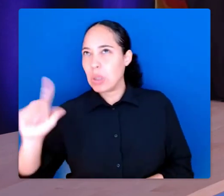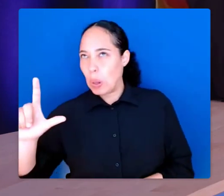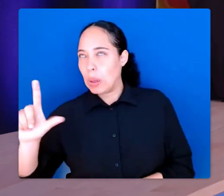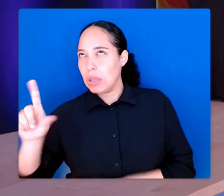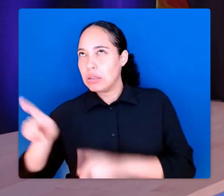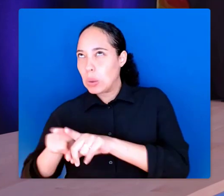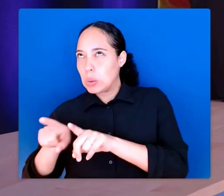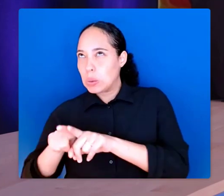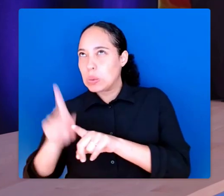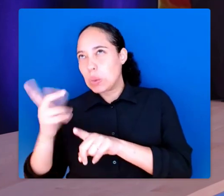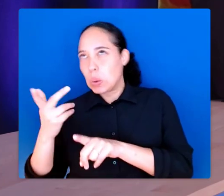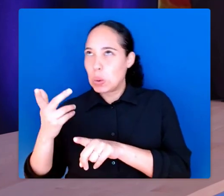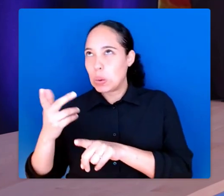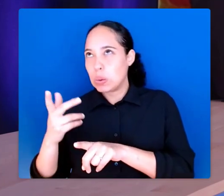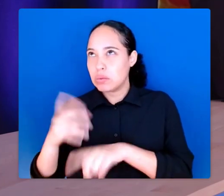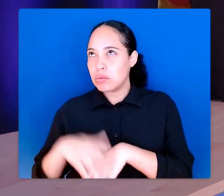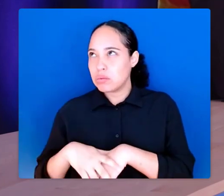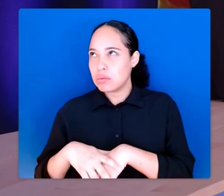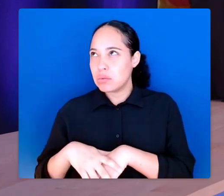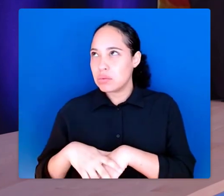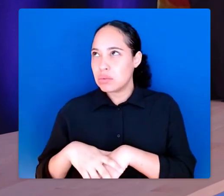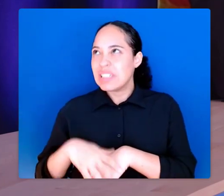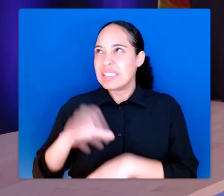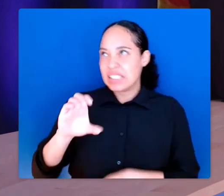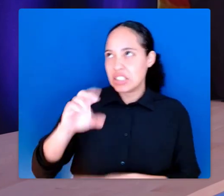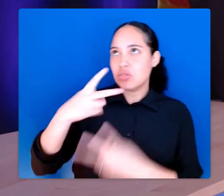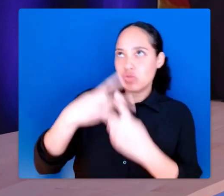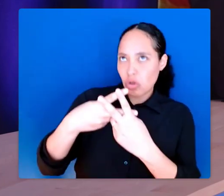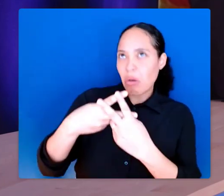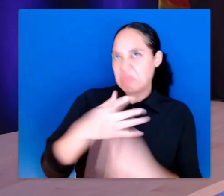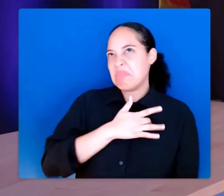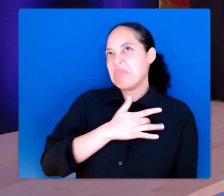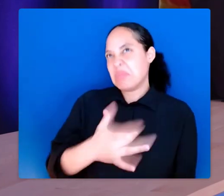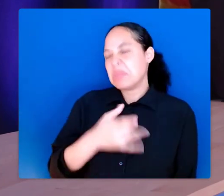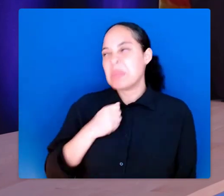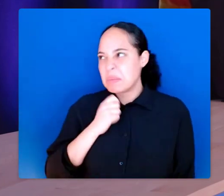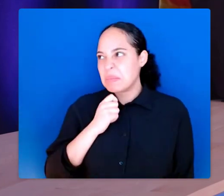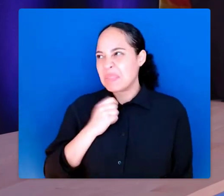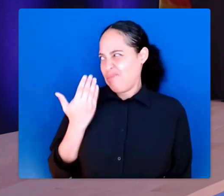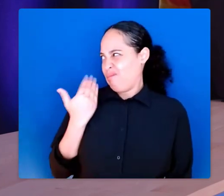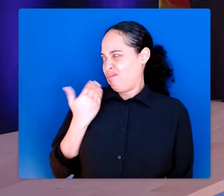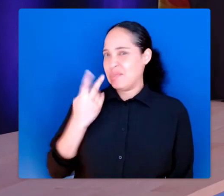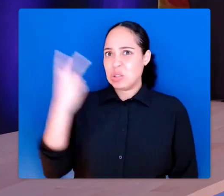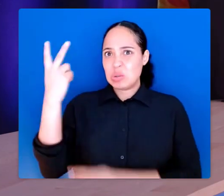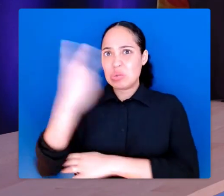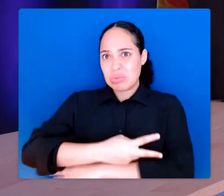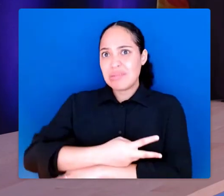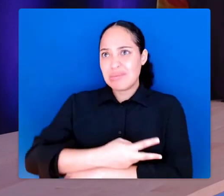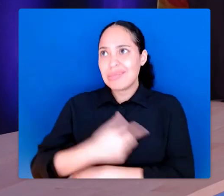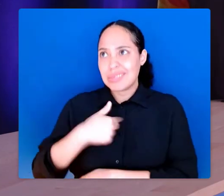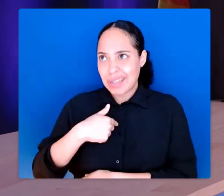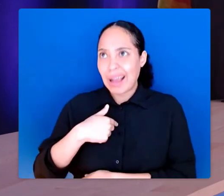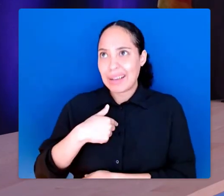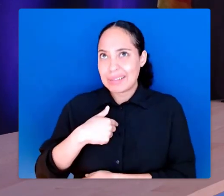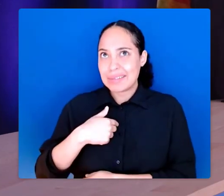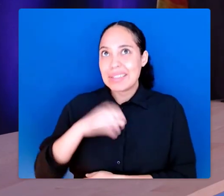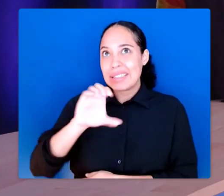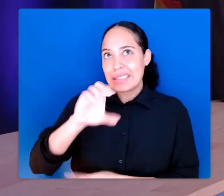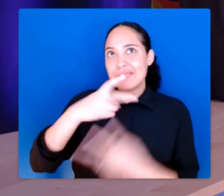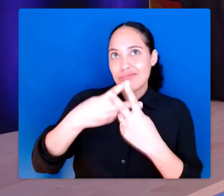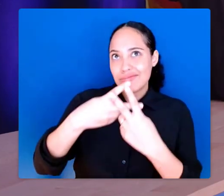in IT systems. So I was nowhere, even close to AI. And then it so happened that I was at the right